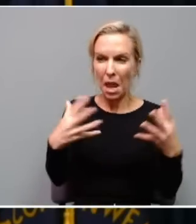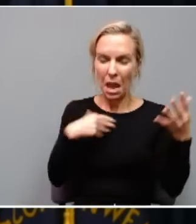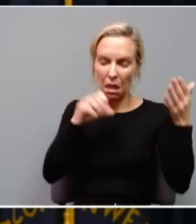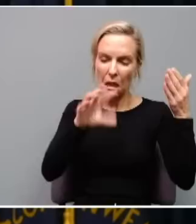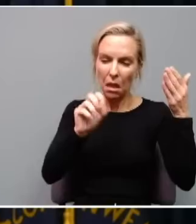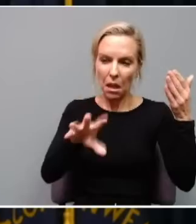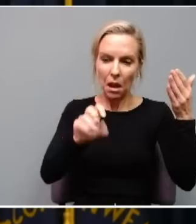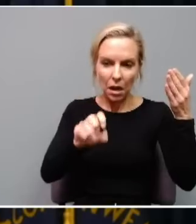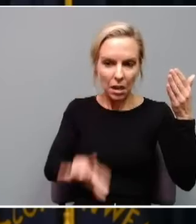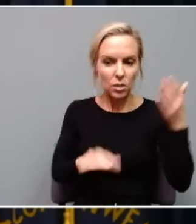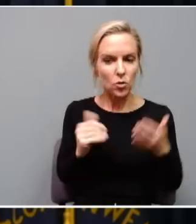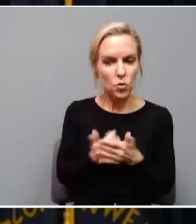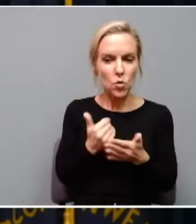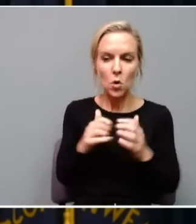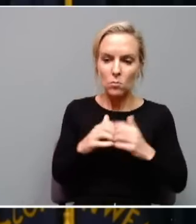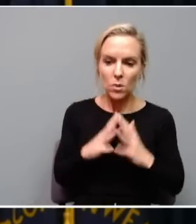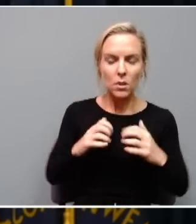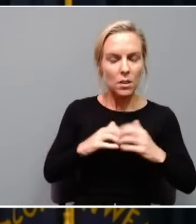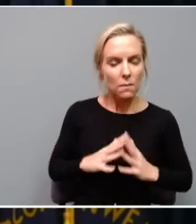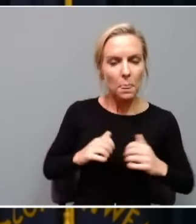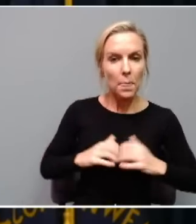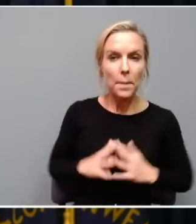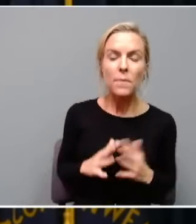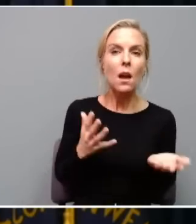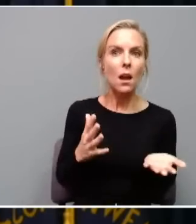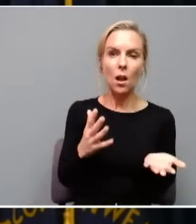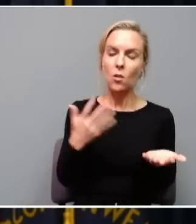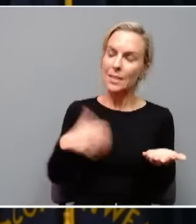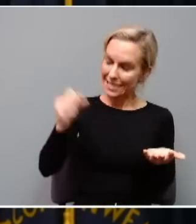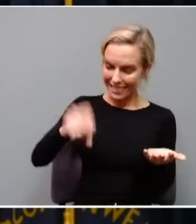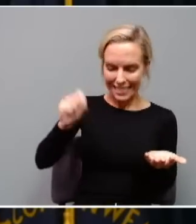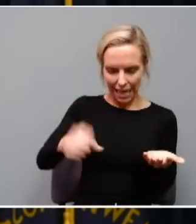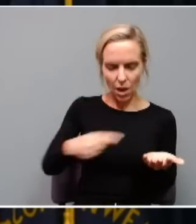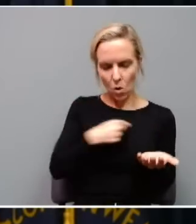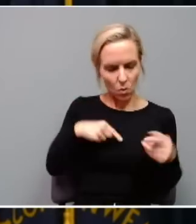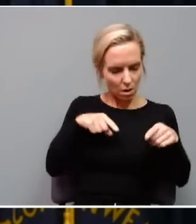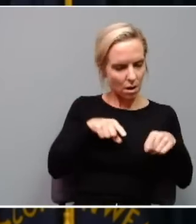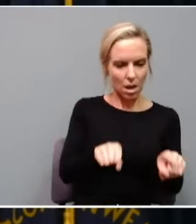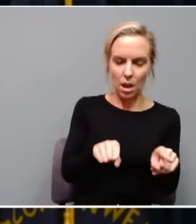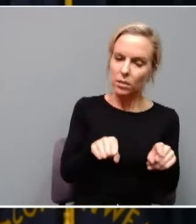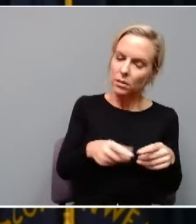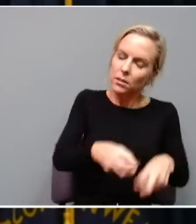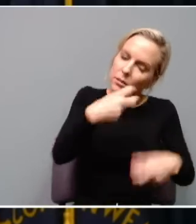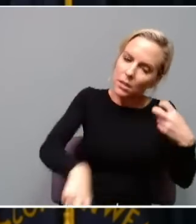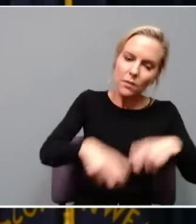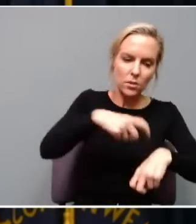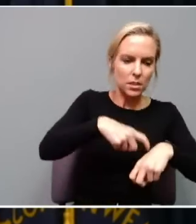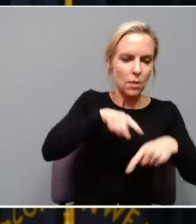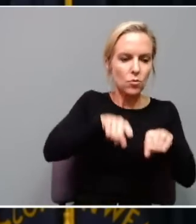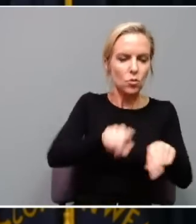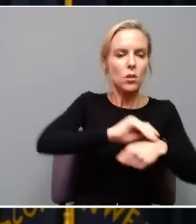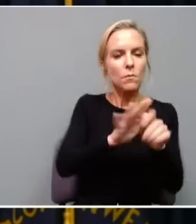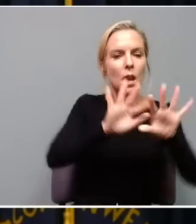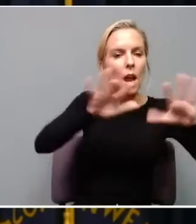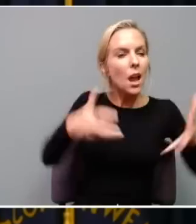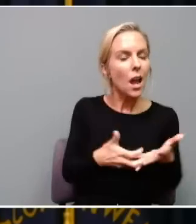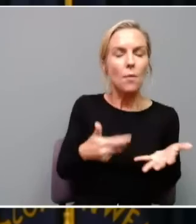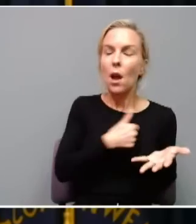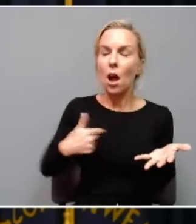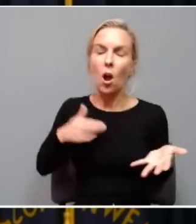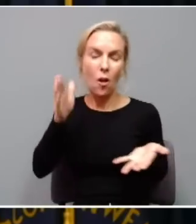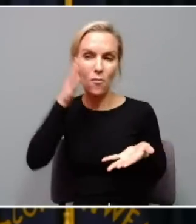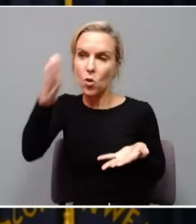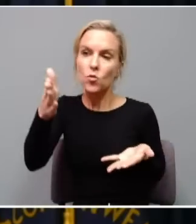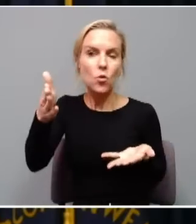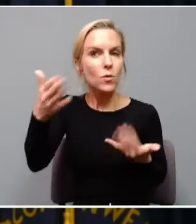So yes, we are going through a difficult time in the pandemic, but our future has never been brighter. And I get that that's that's